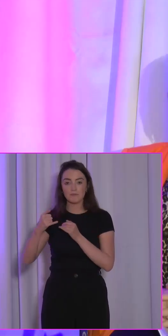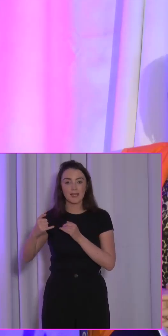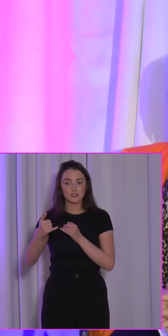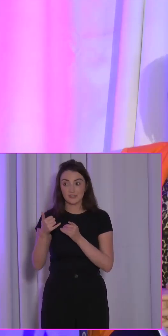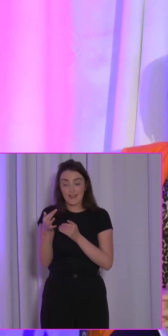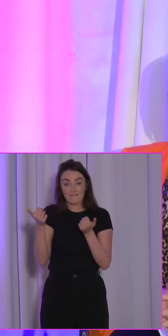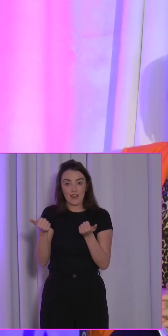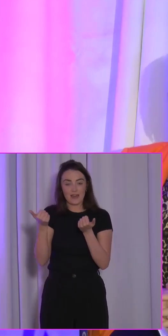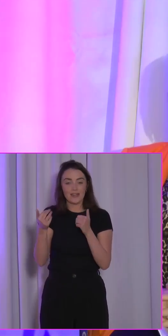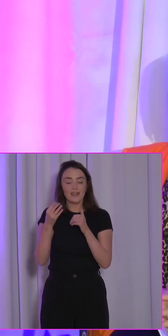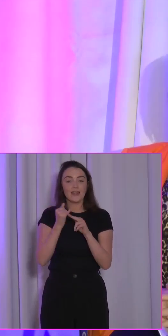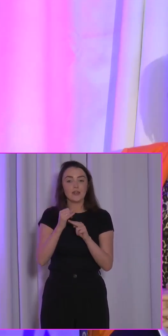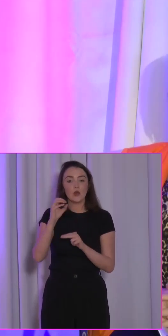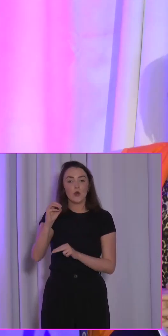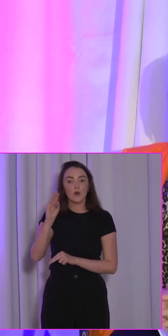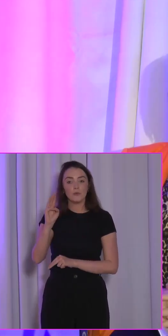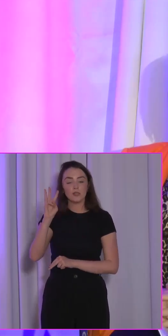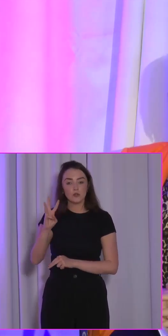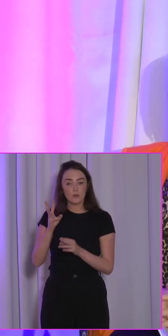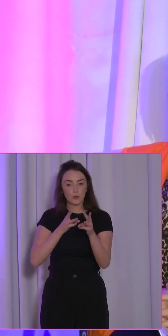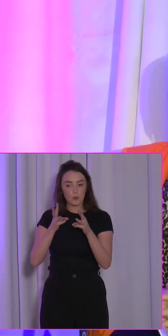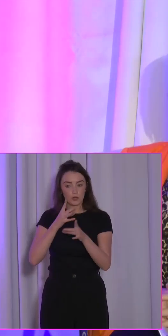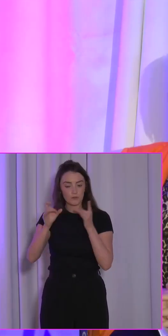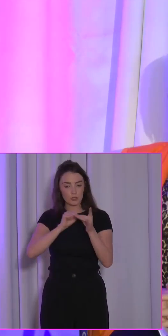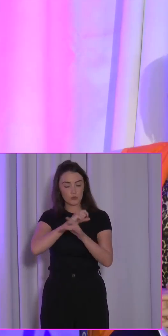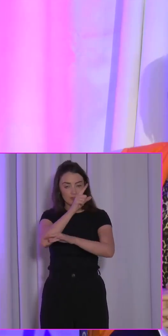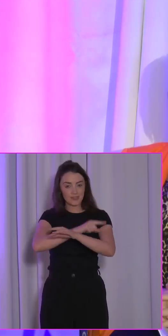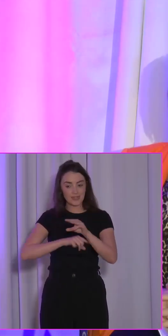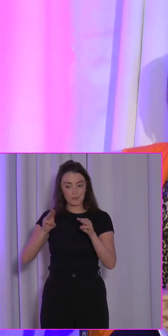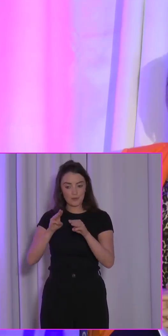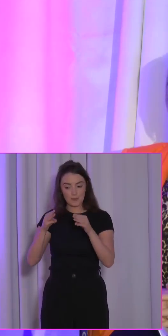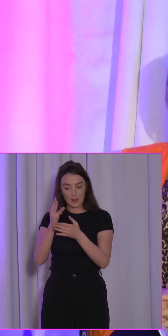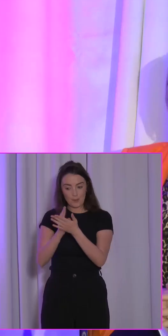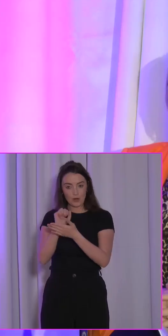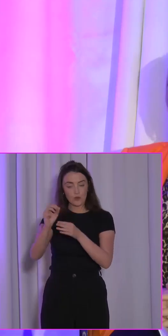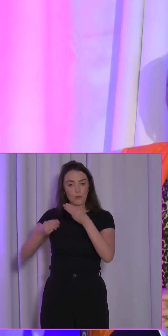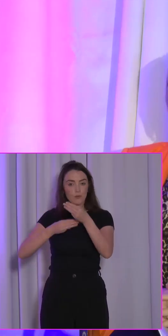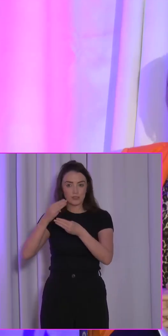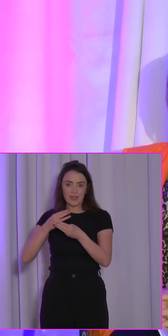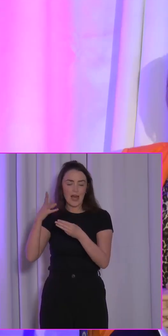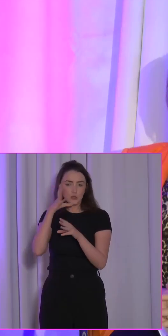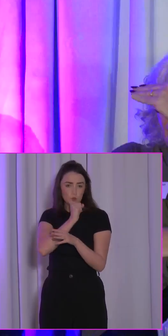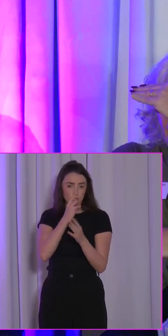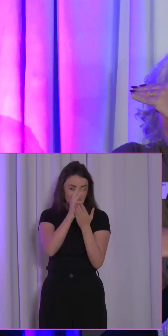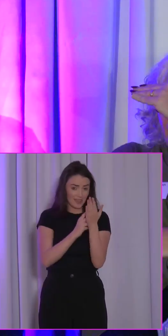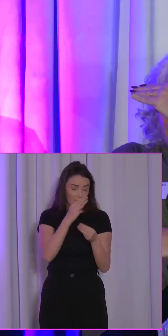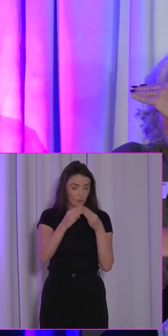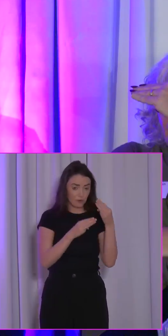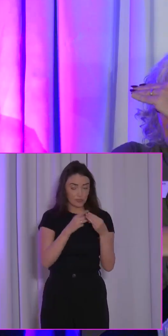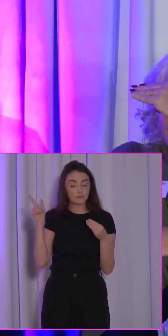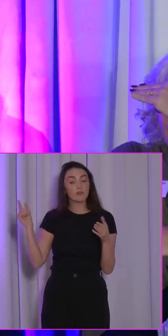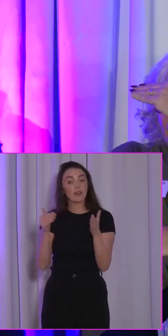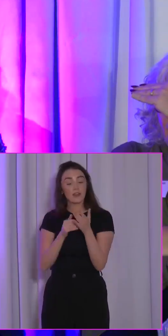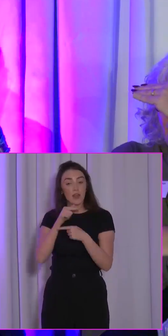taken in the OPW's work to ensure disabled people are part of your processes? I presume they mean design processes. Yeah, well,